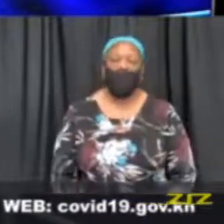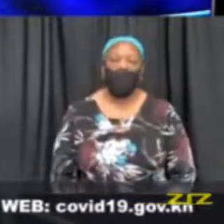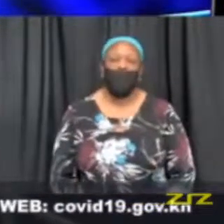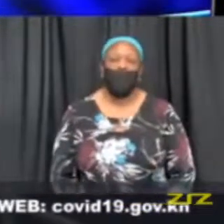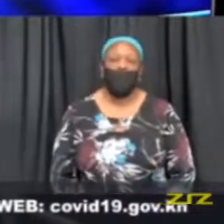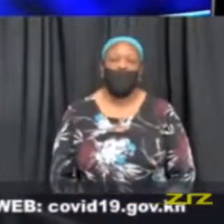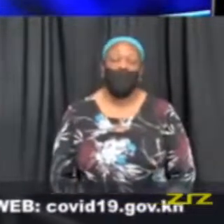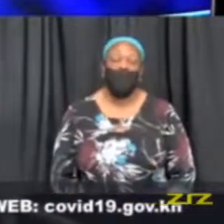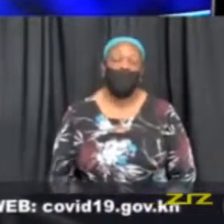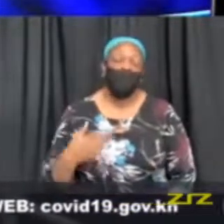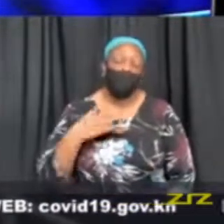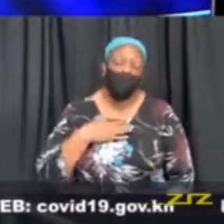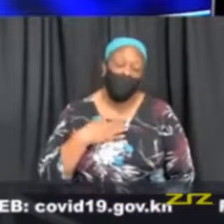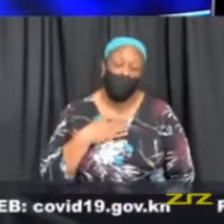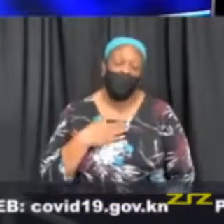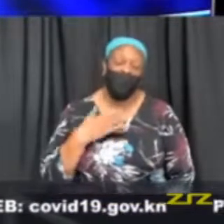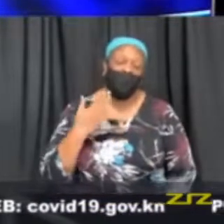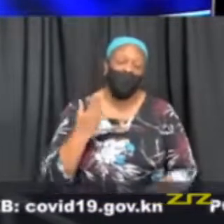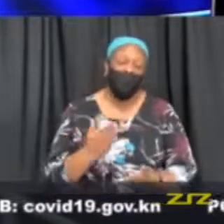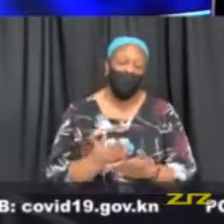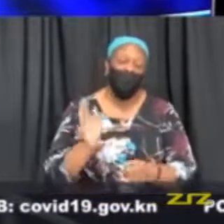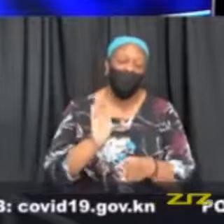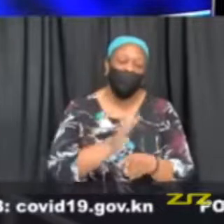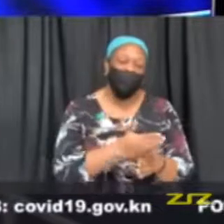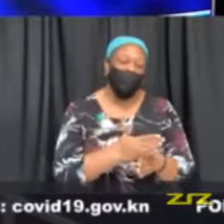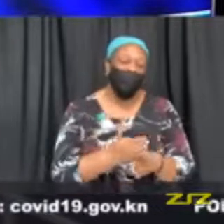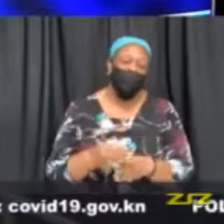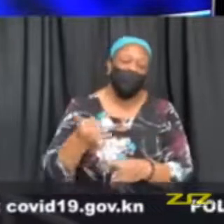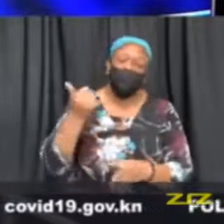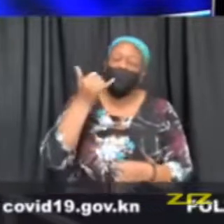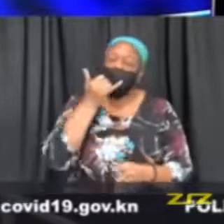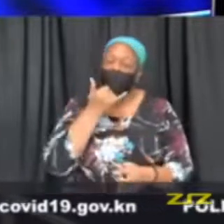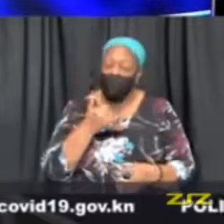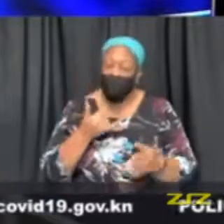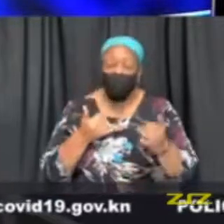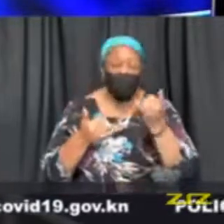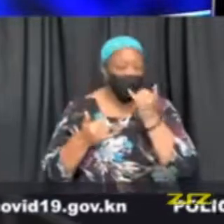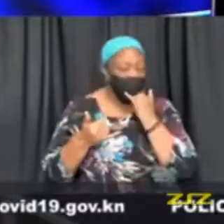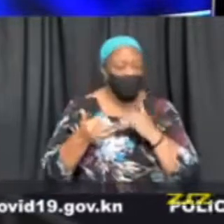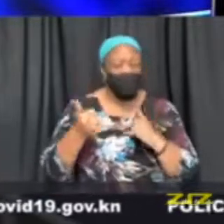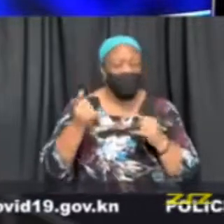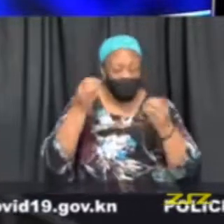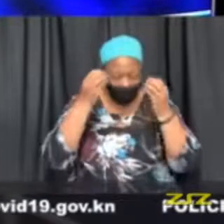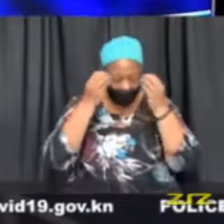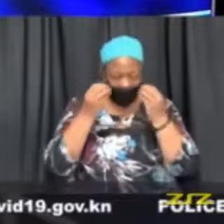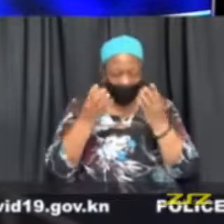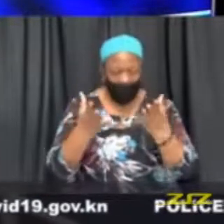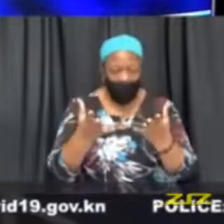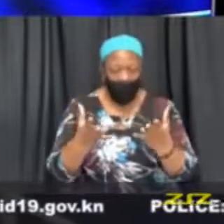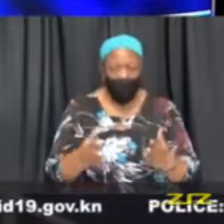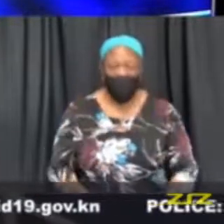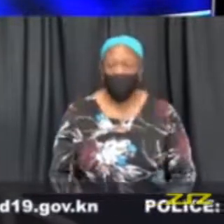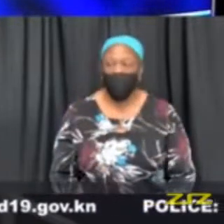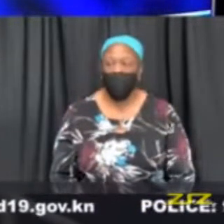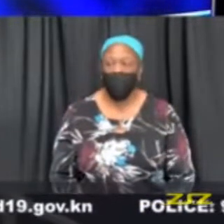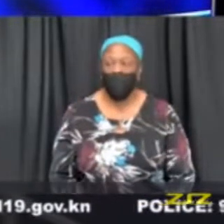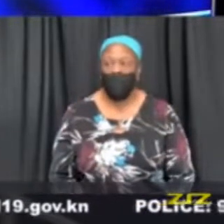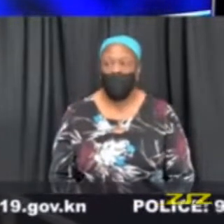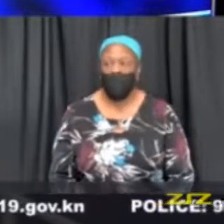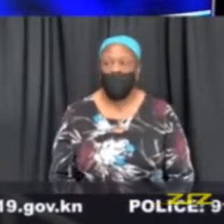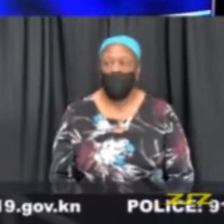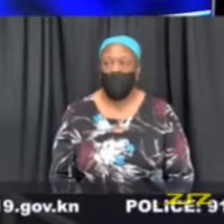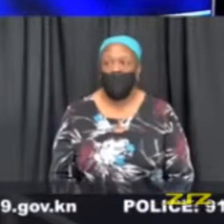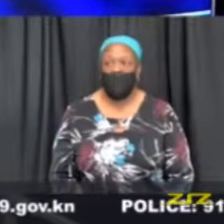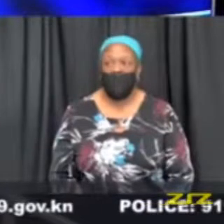groups, organization, a country. It is intended to do harm. Misinformation, on the other